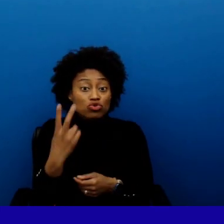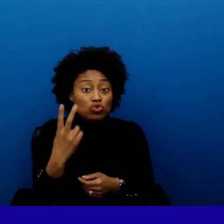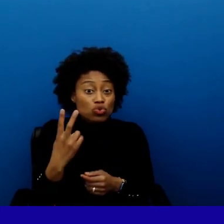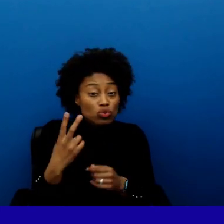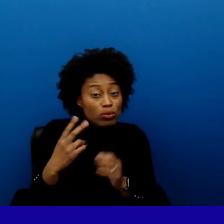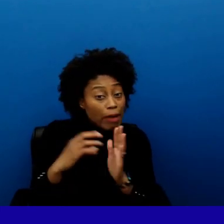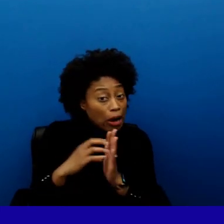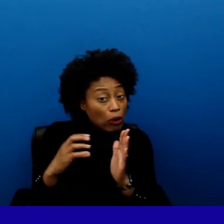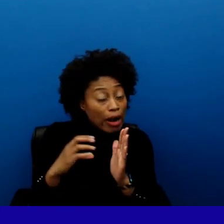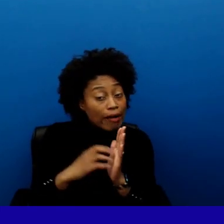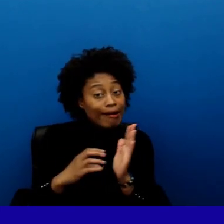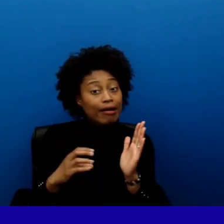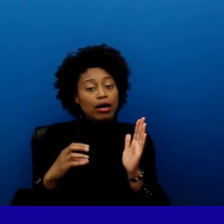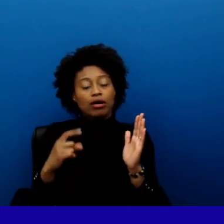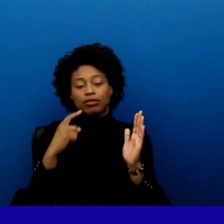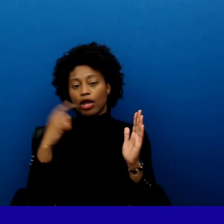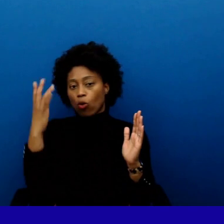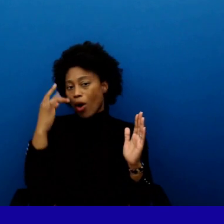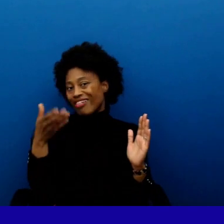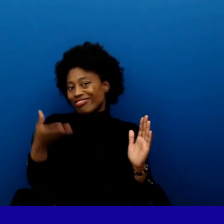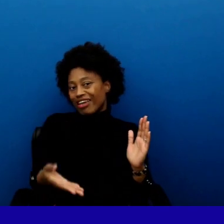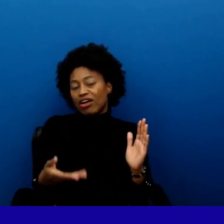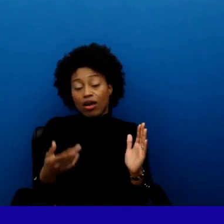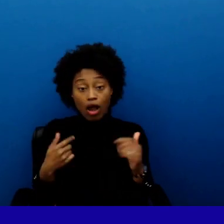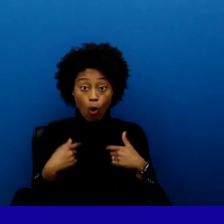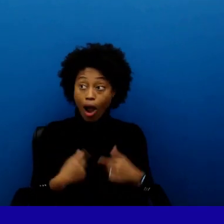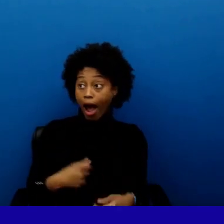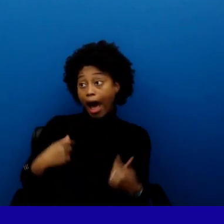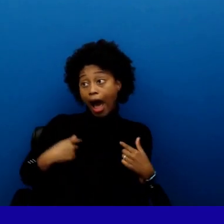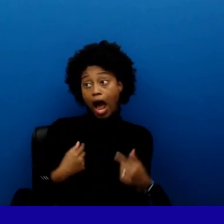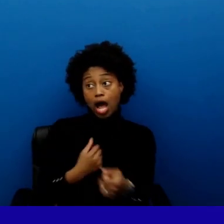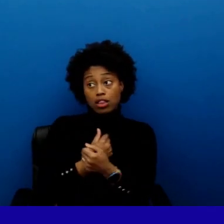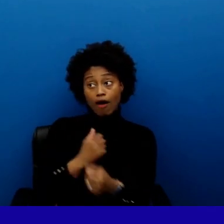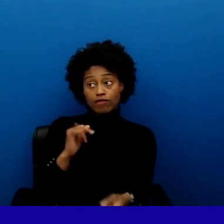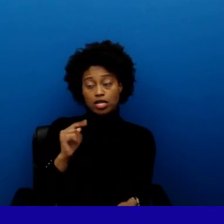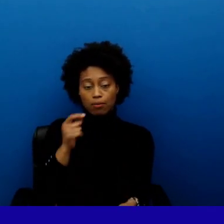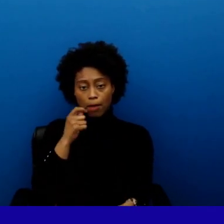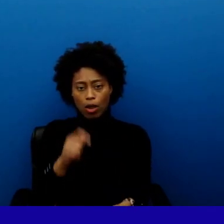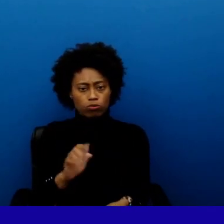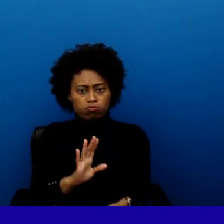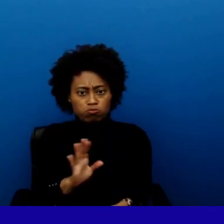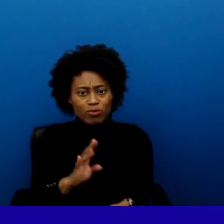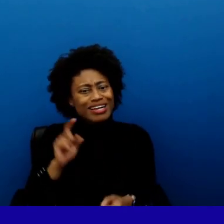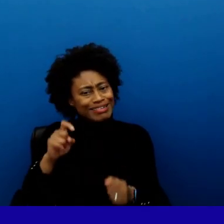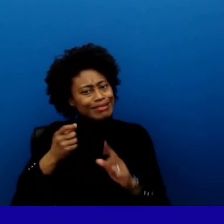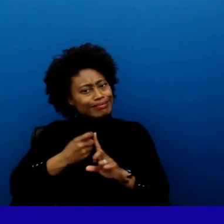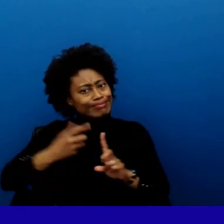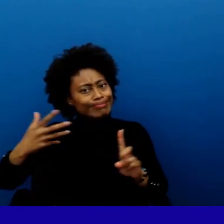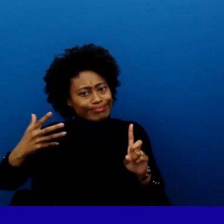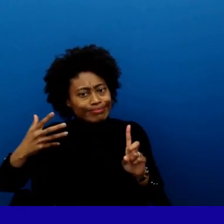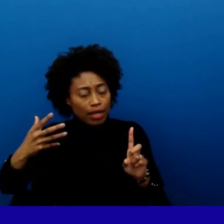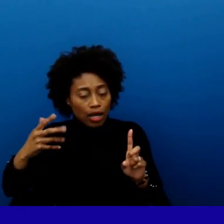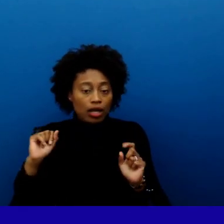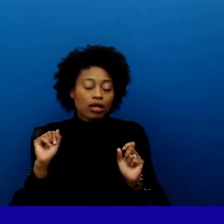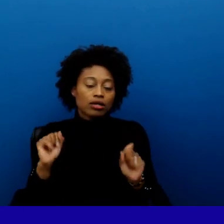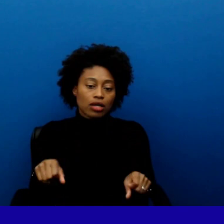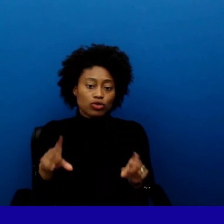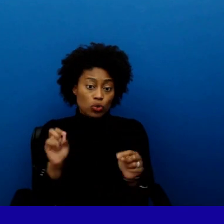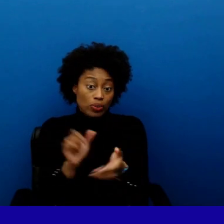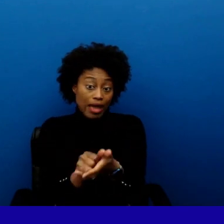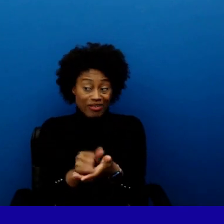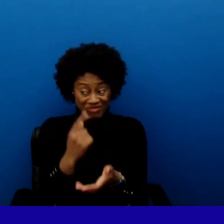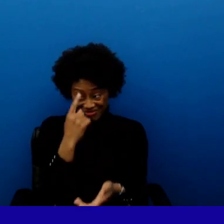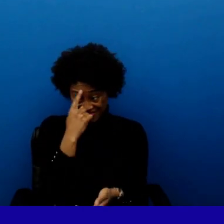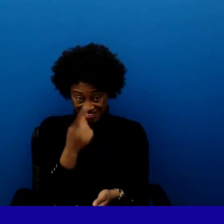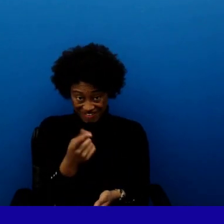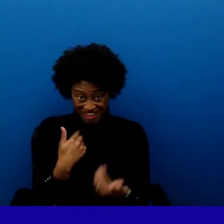It can't be just simply because I love it. There needs to be more. So if you can do that, and you think you have